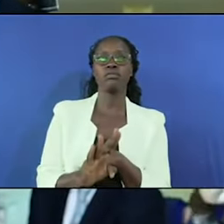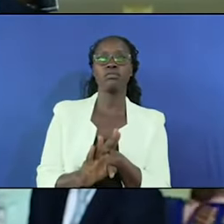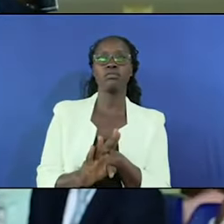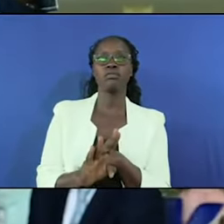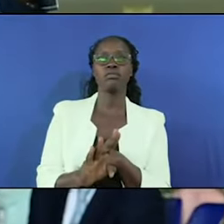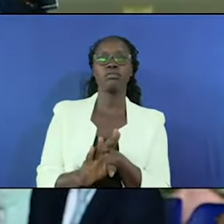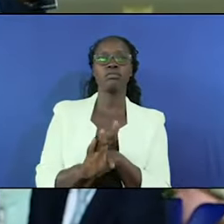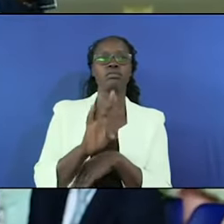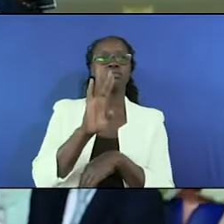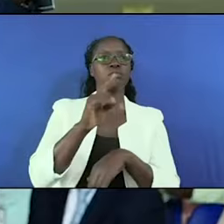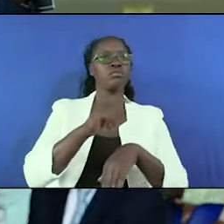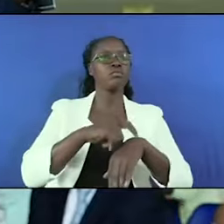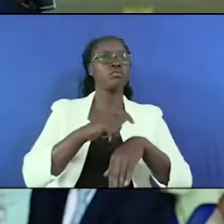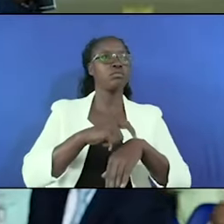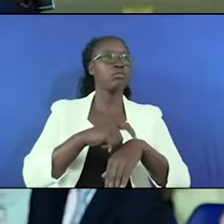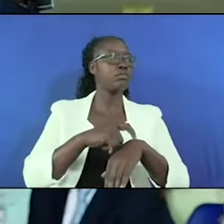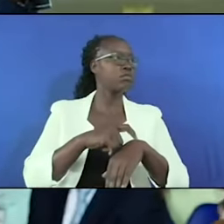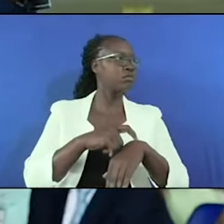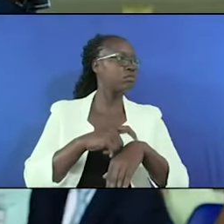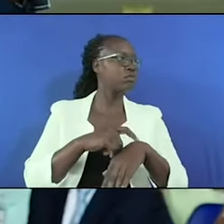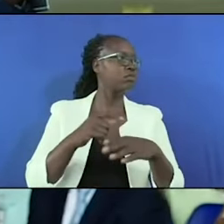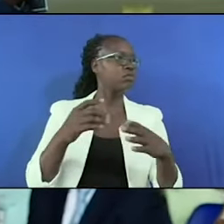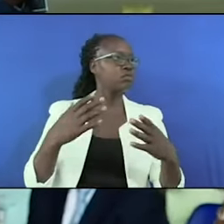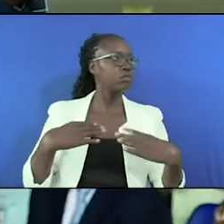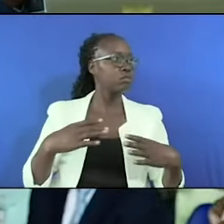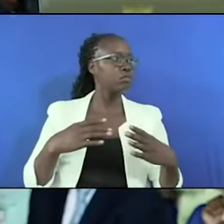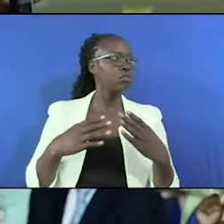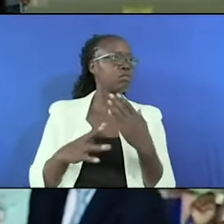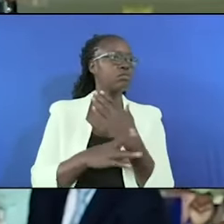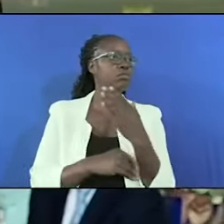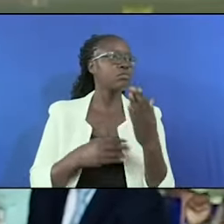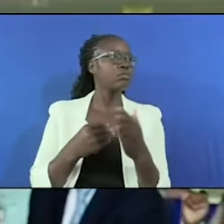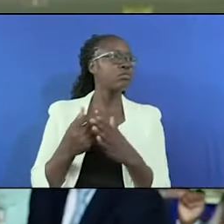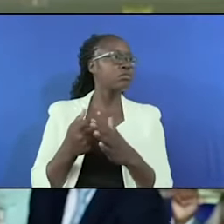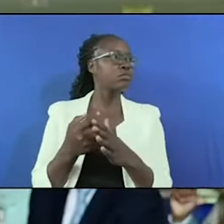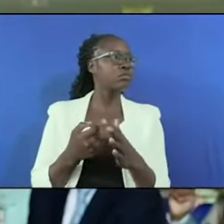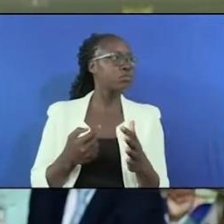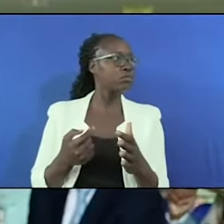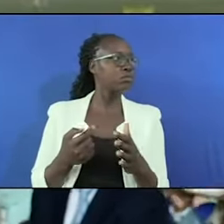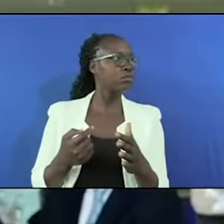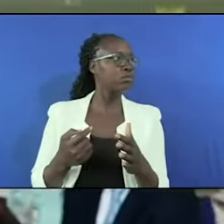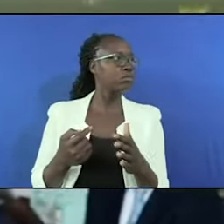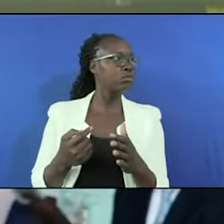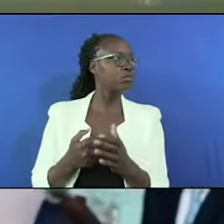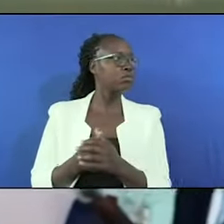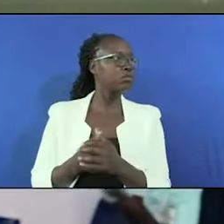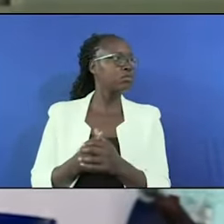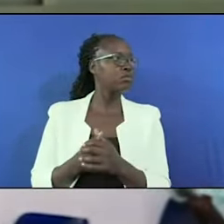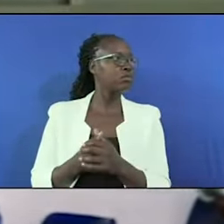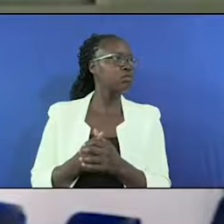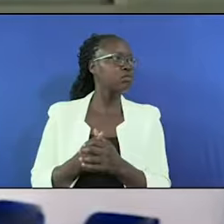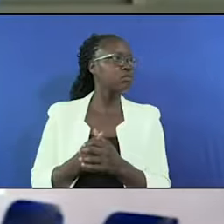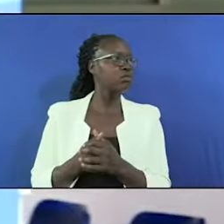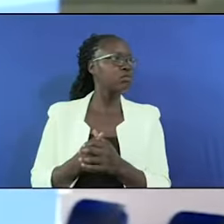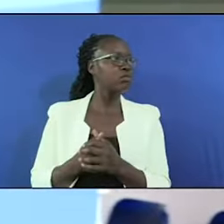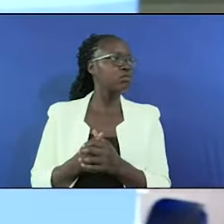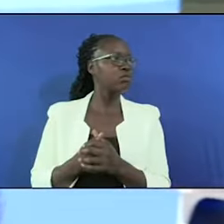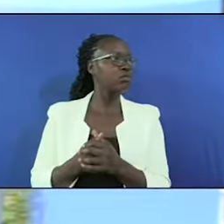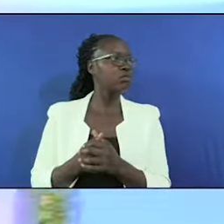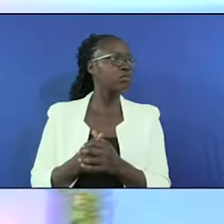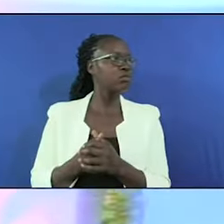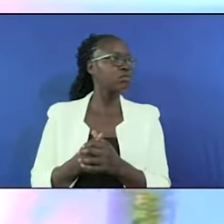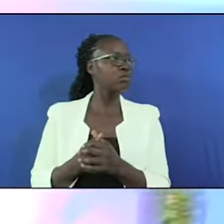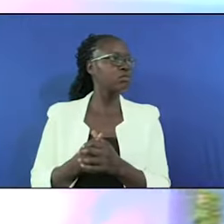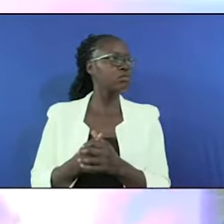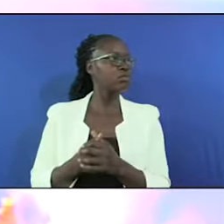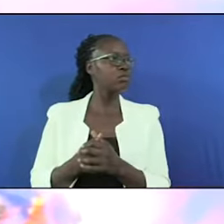Four times to the people he had stolen money from. And I can imagine if he ended up also